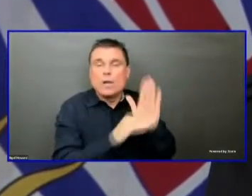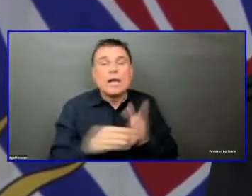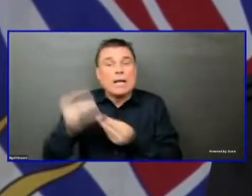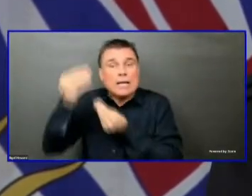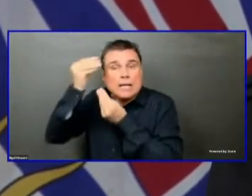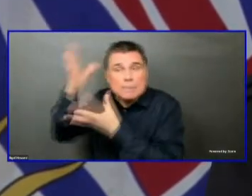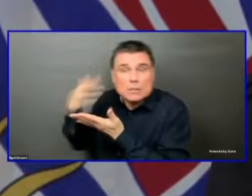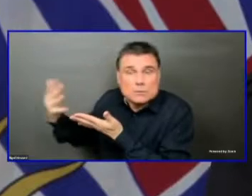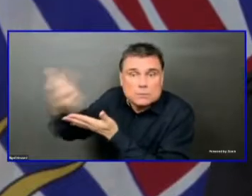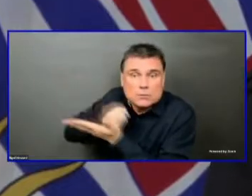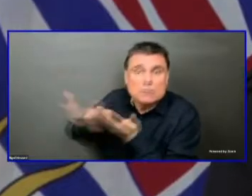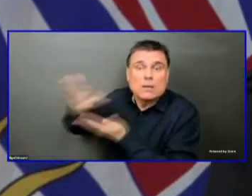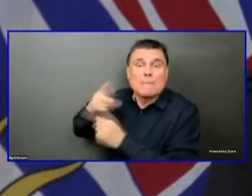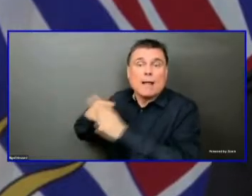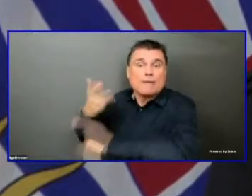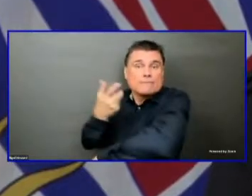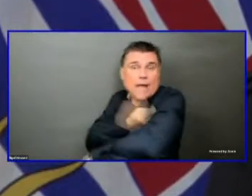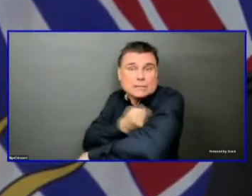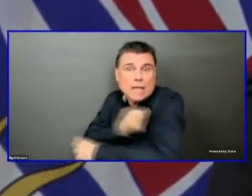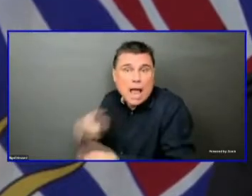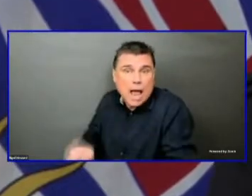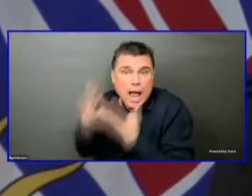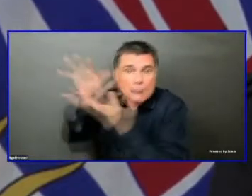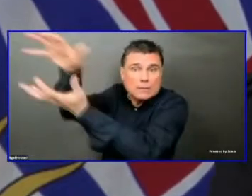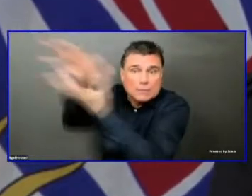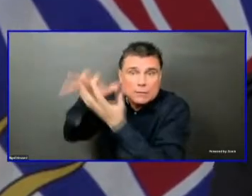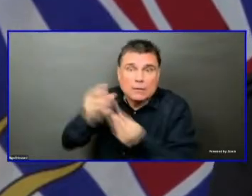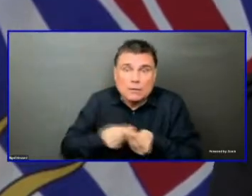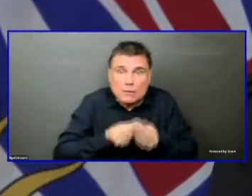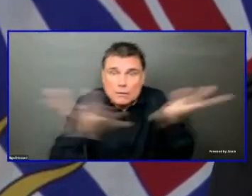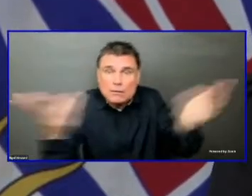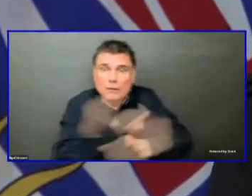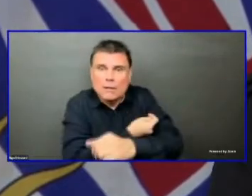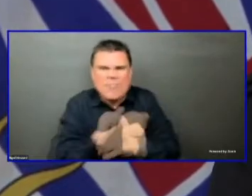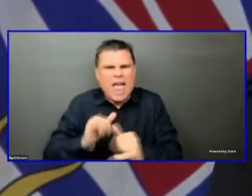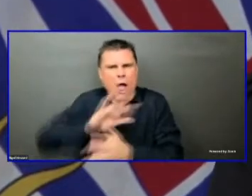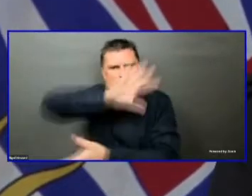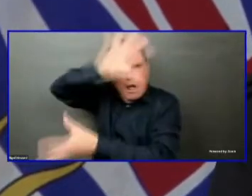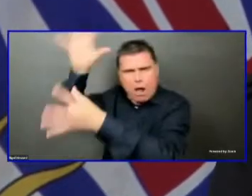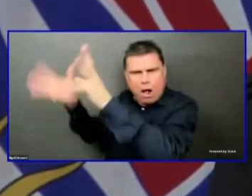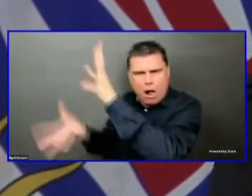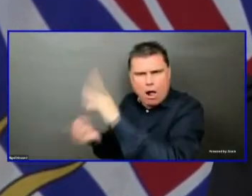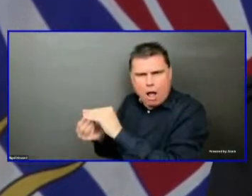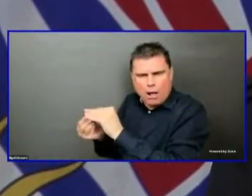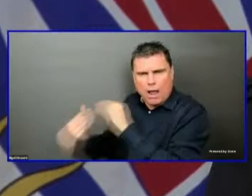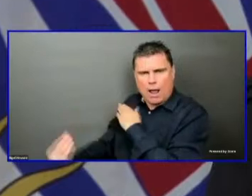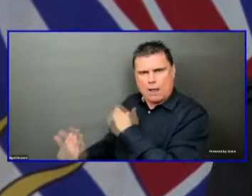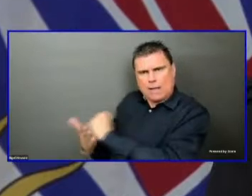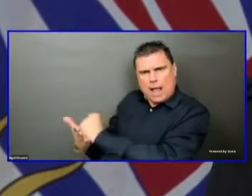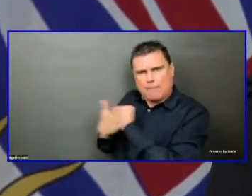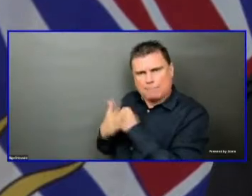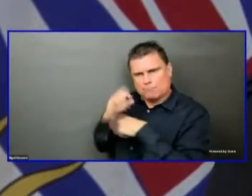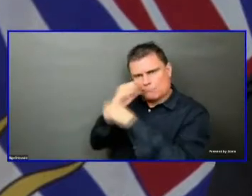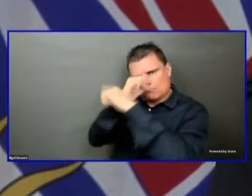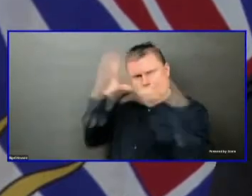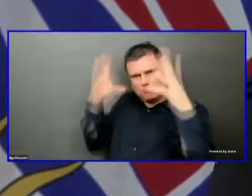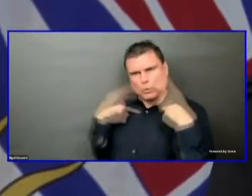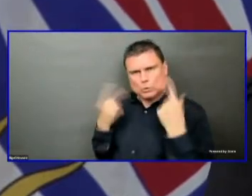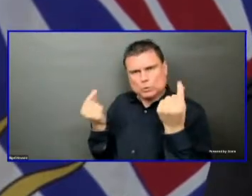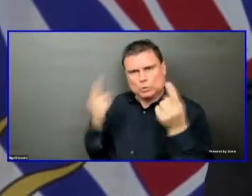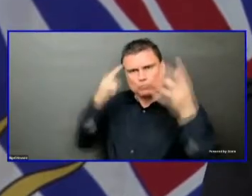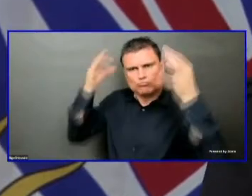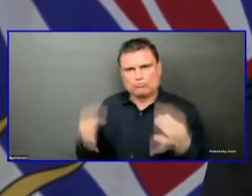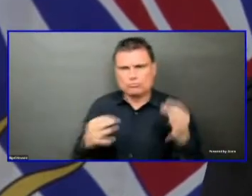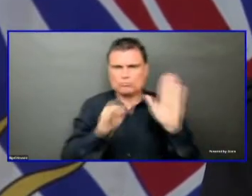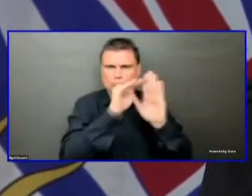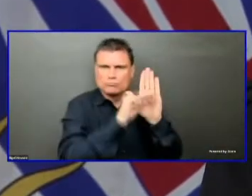program. Right now, we need to stay the path. We need to buy time. We need to buy